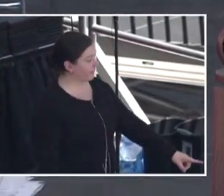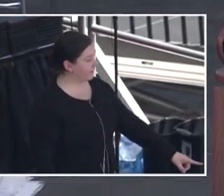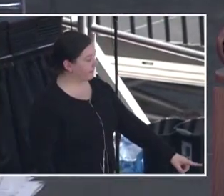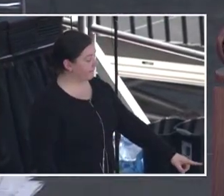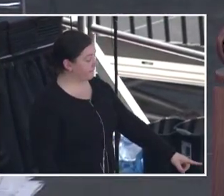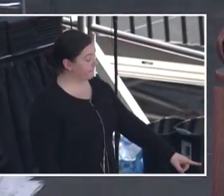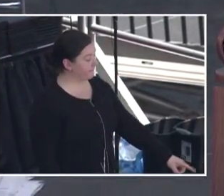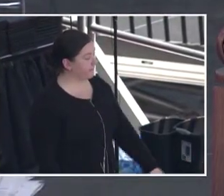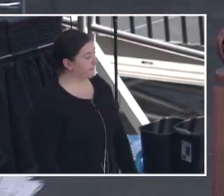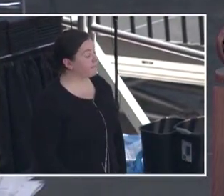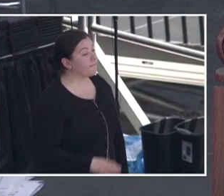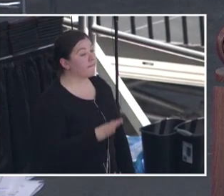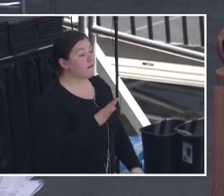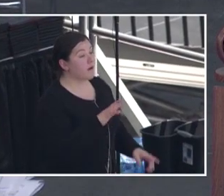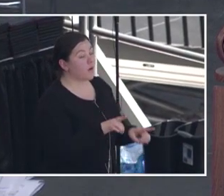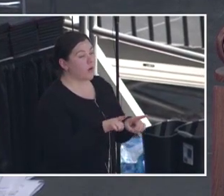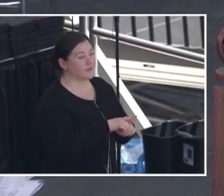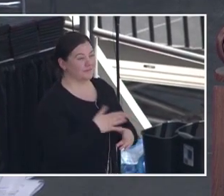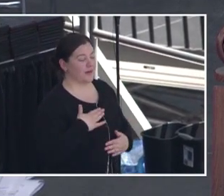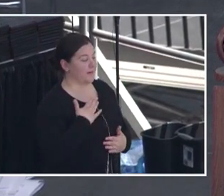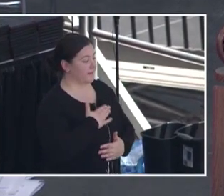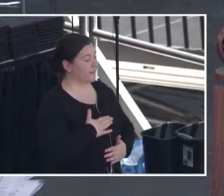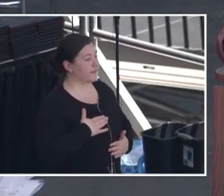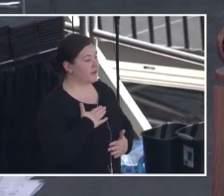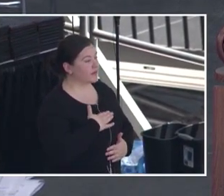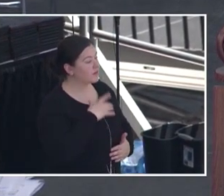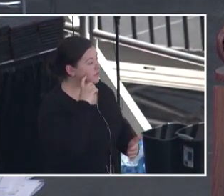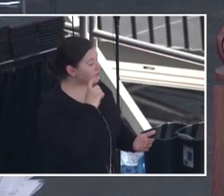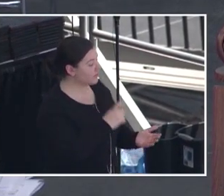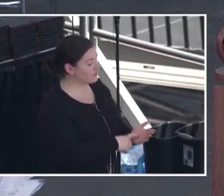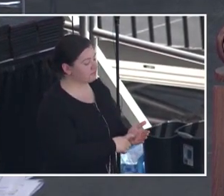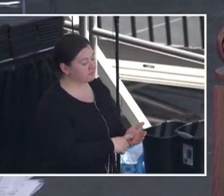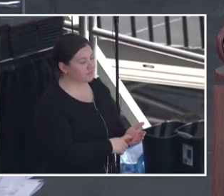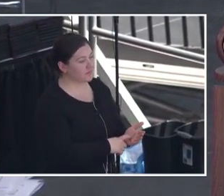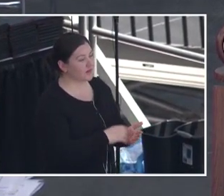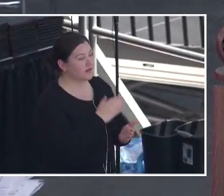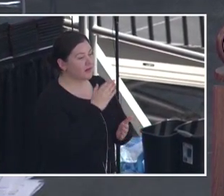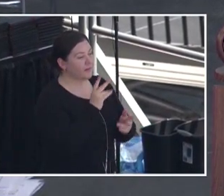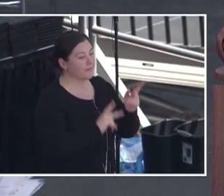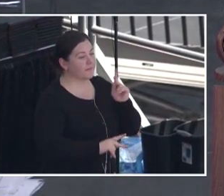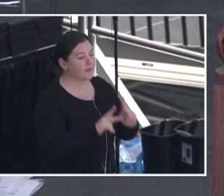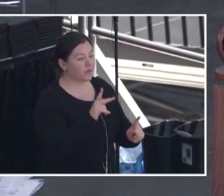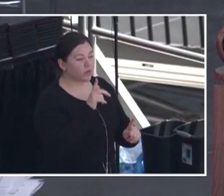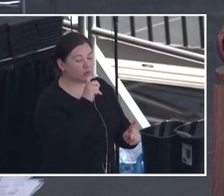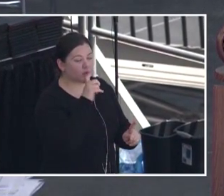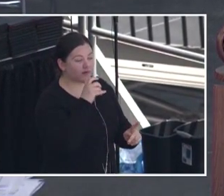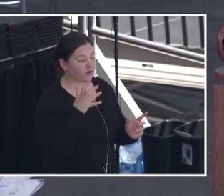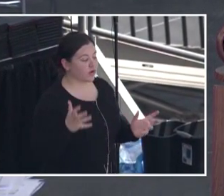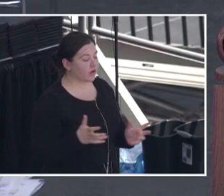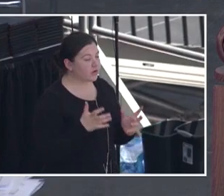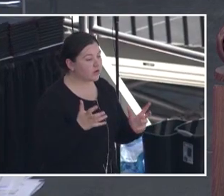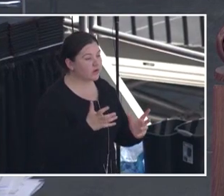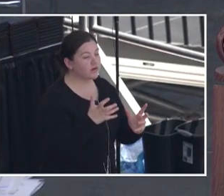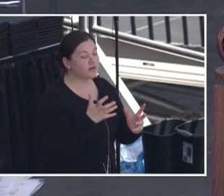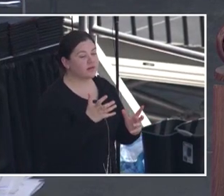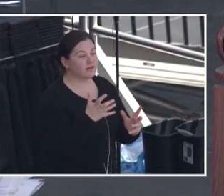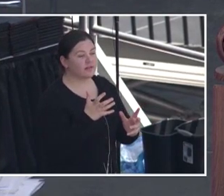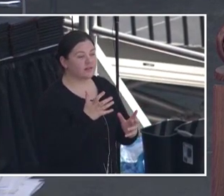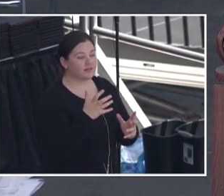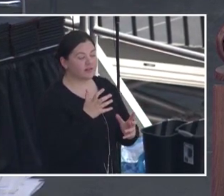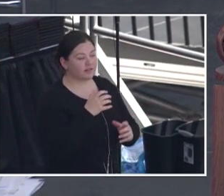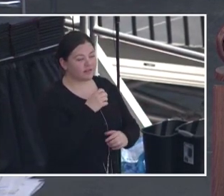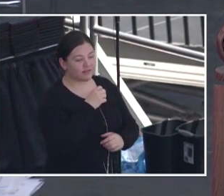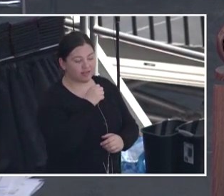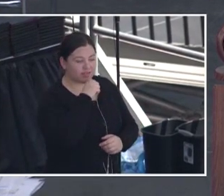It is also my pleasure to acknowledge some of the people who provided encouragement and love, as well as guidance